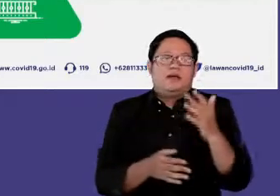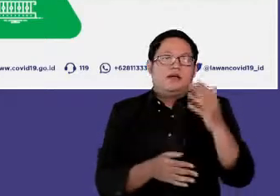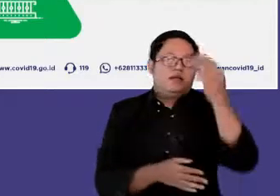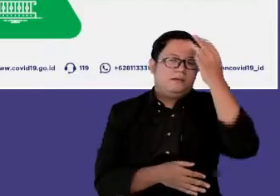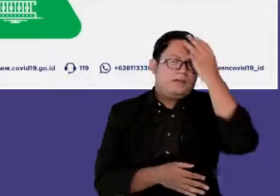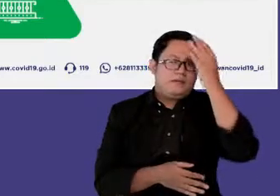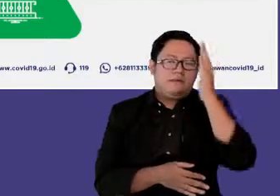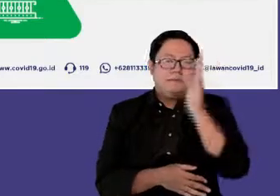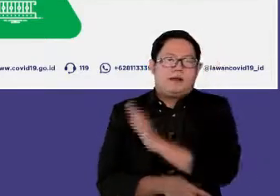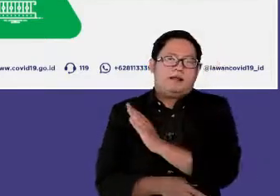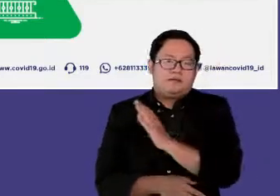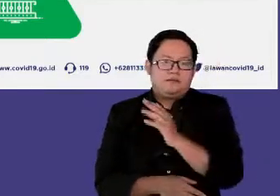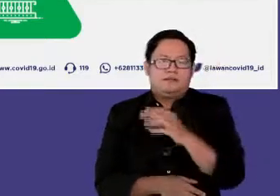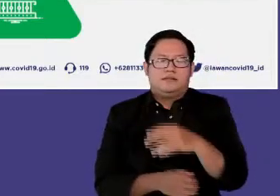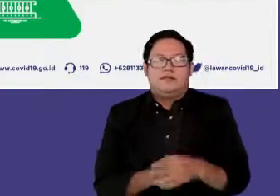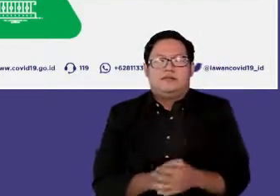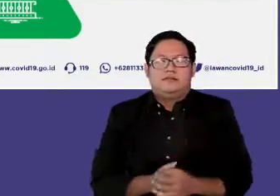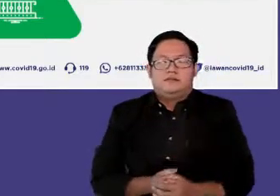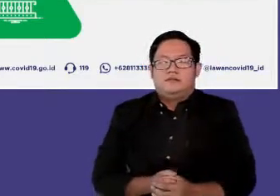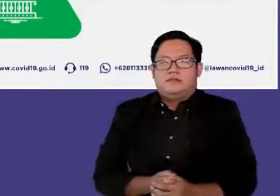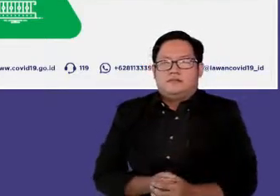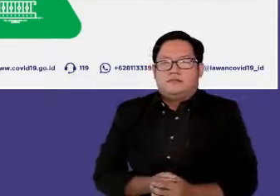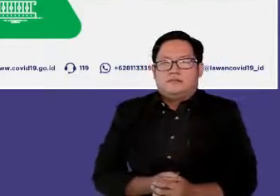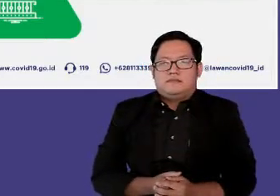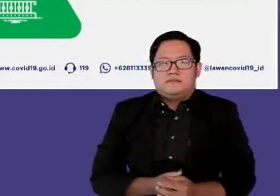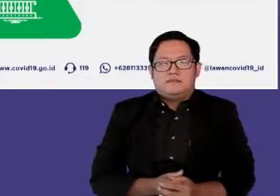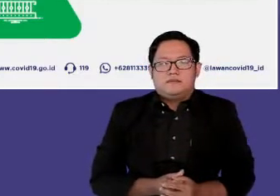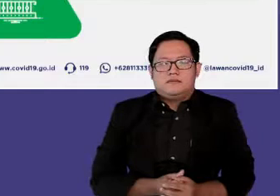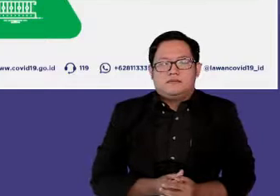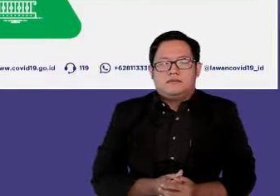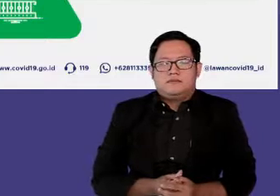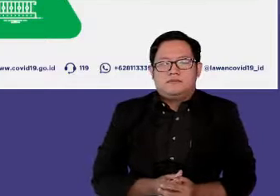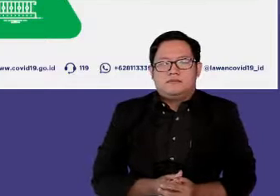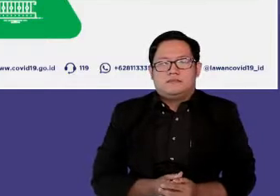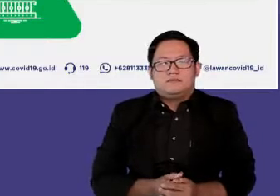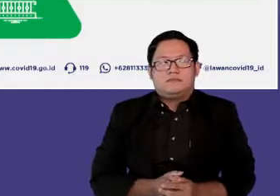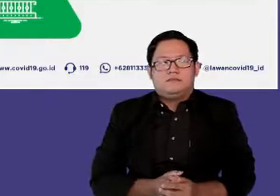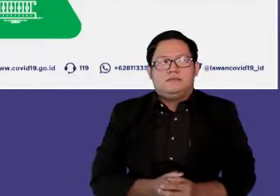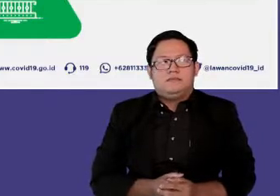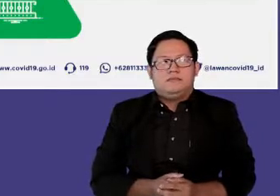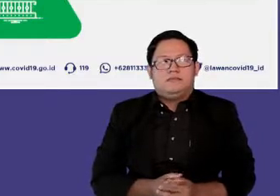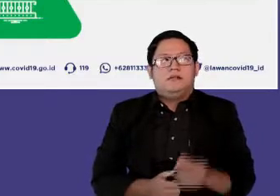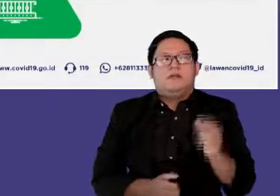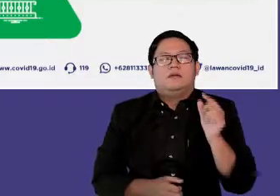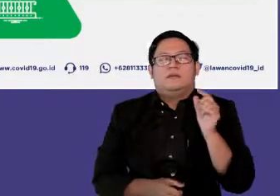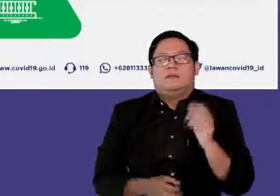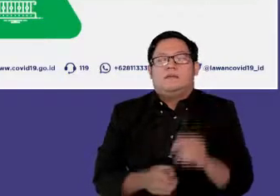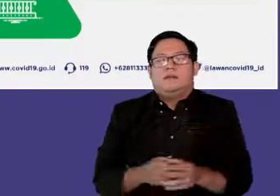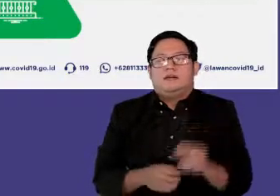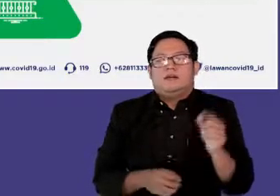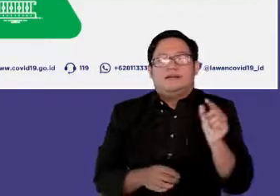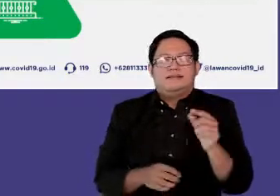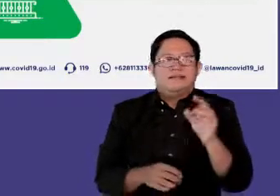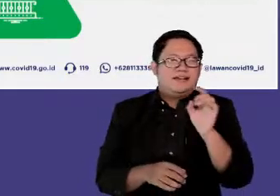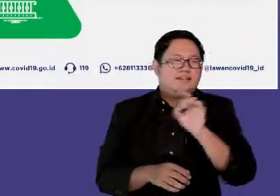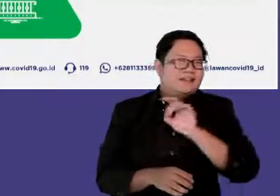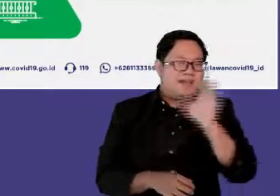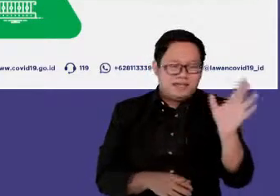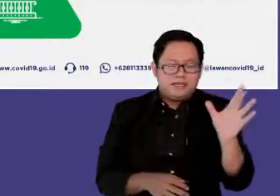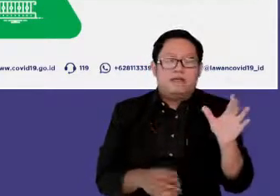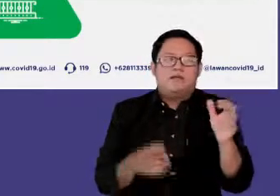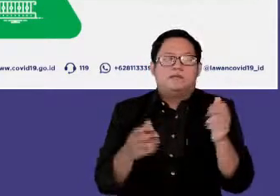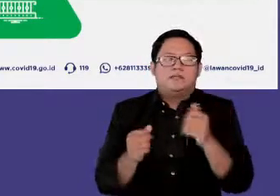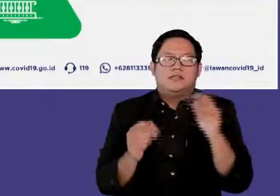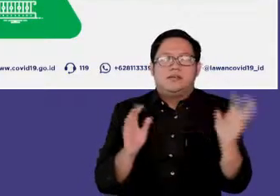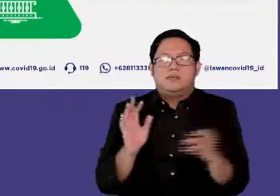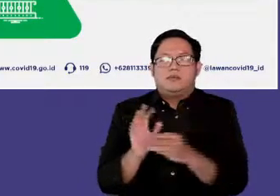Kalimantan, and other technical aspects will be further regulated by the Ministry of the Transportation. And